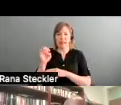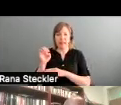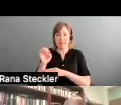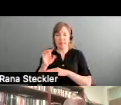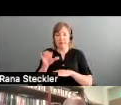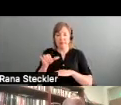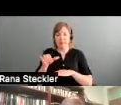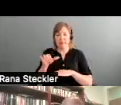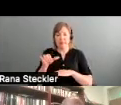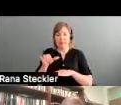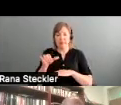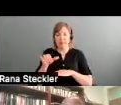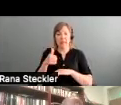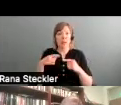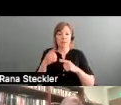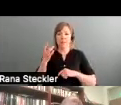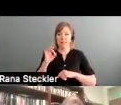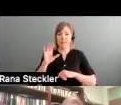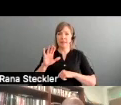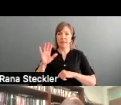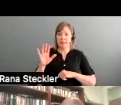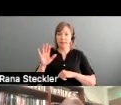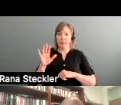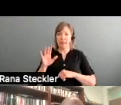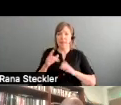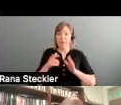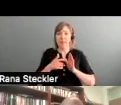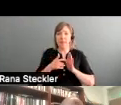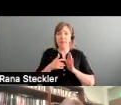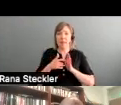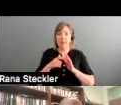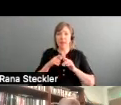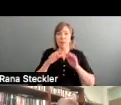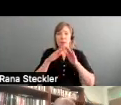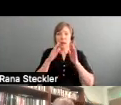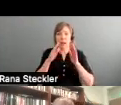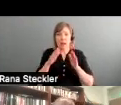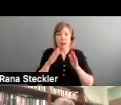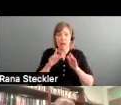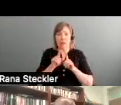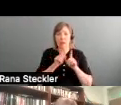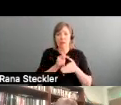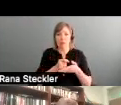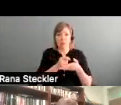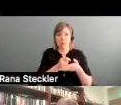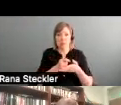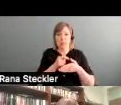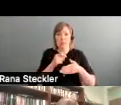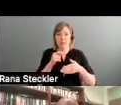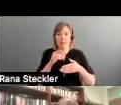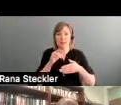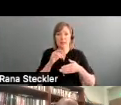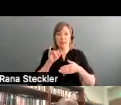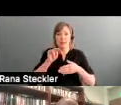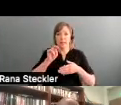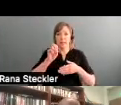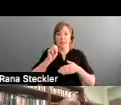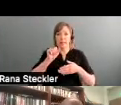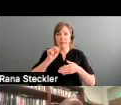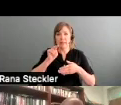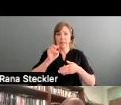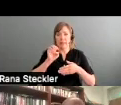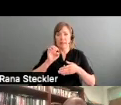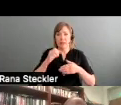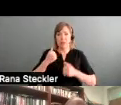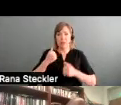in 1855 with a mandate to house and treat insane soldiers and sailors, as well as civilian